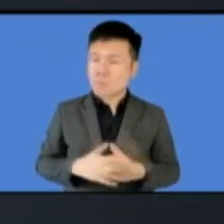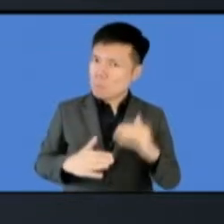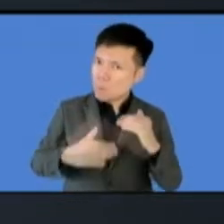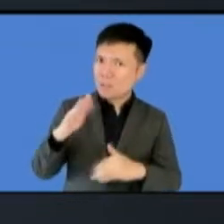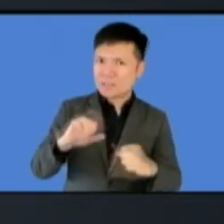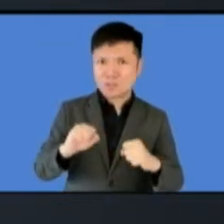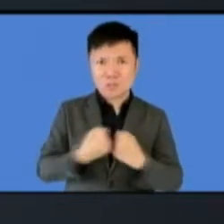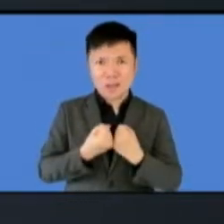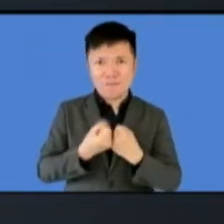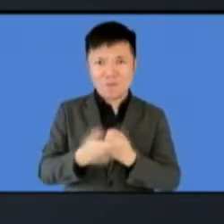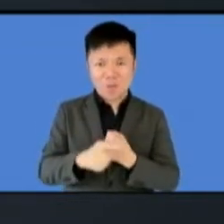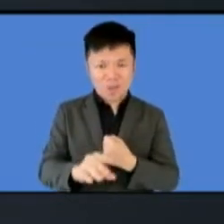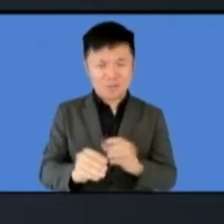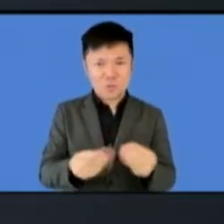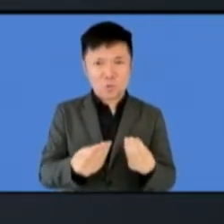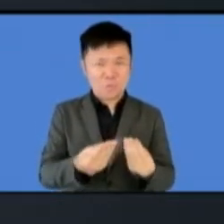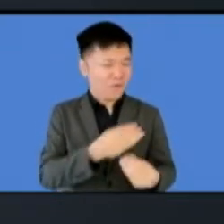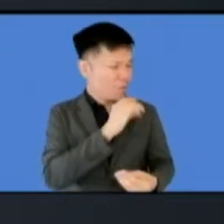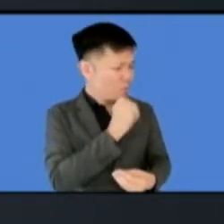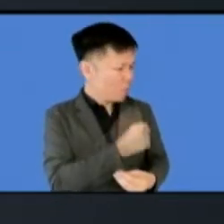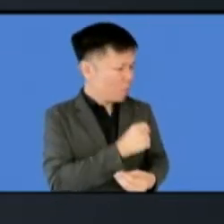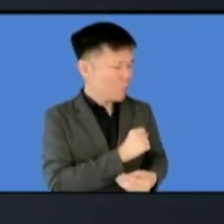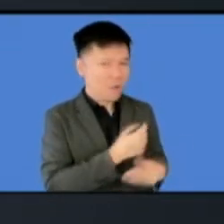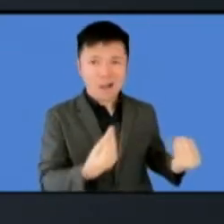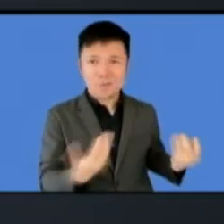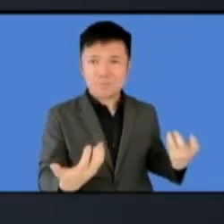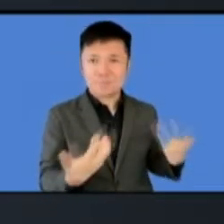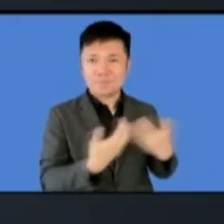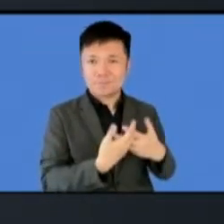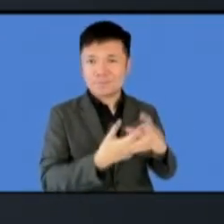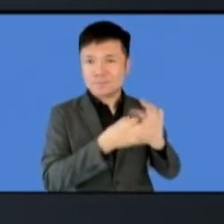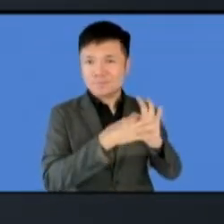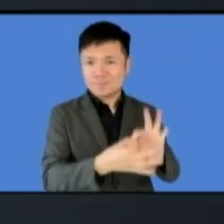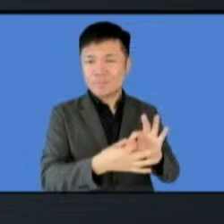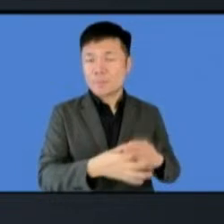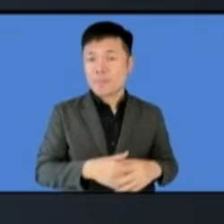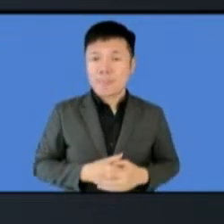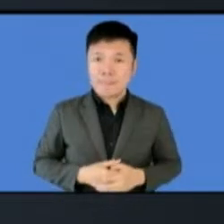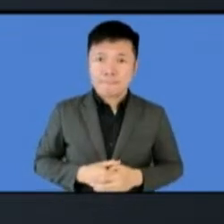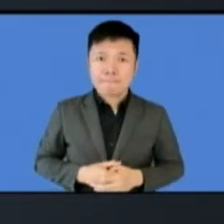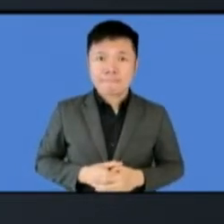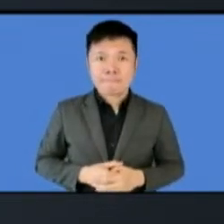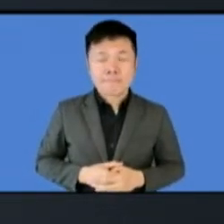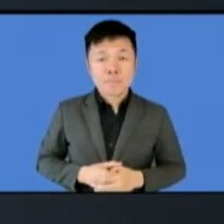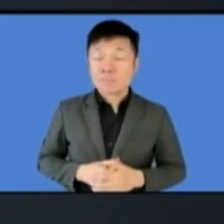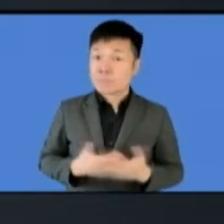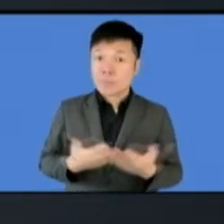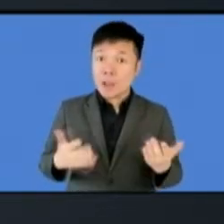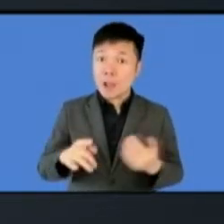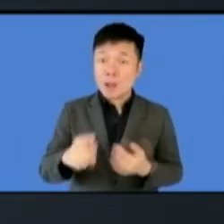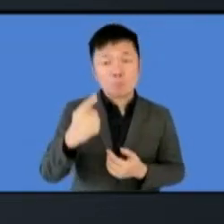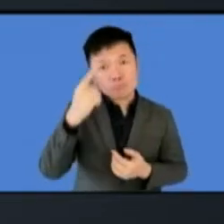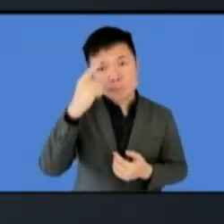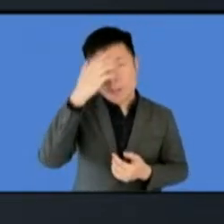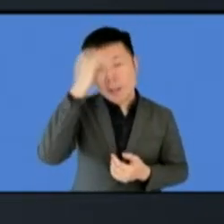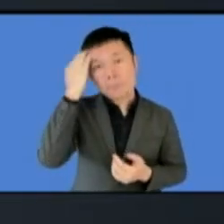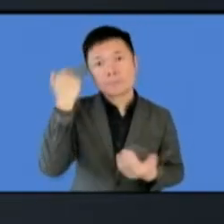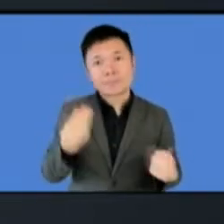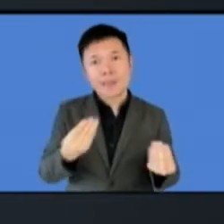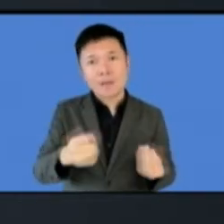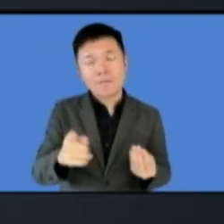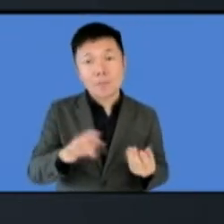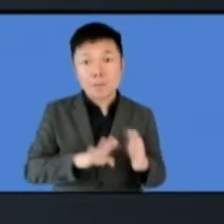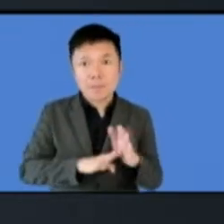for intergenerational care and also intergenerational exchange. So how we can leverage on the development